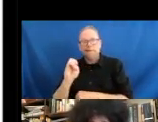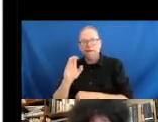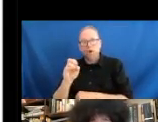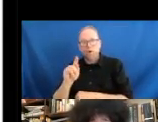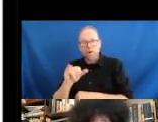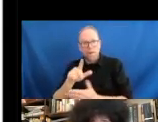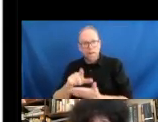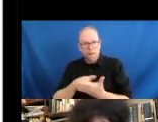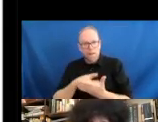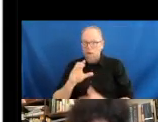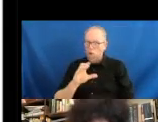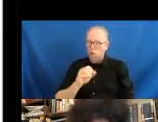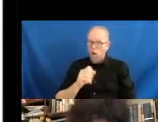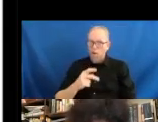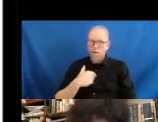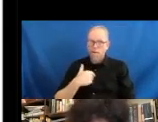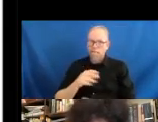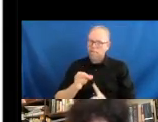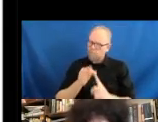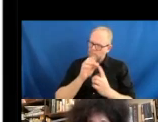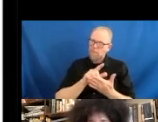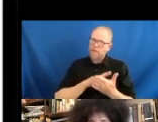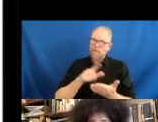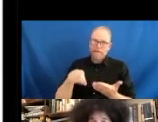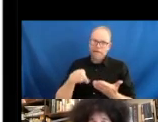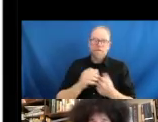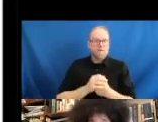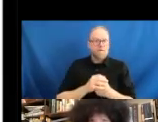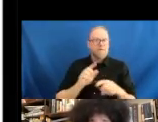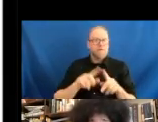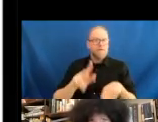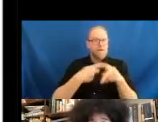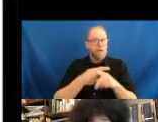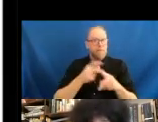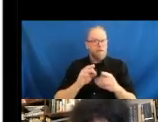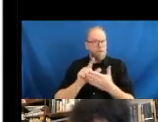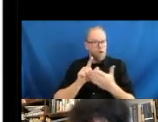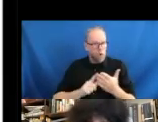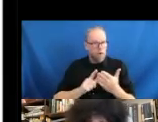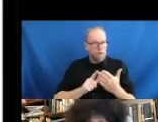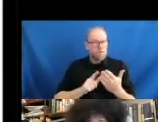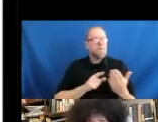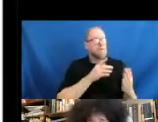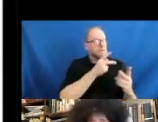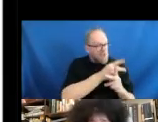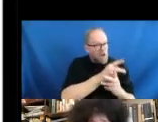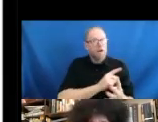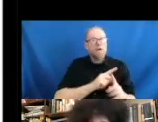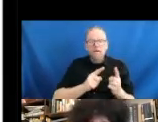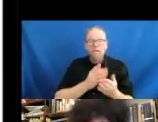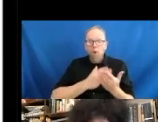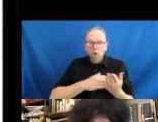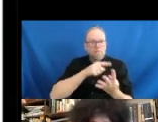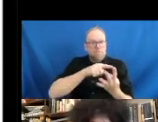have very unique legal needs, and different types of lawyers handle different aspects.